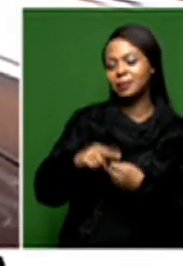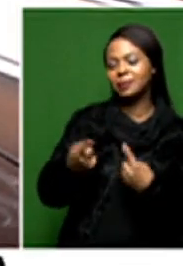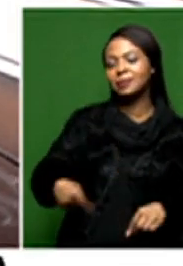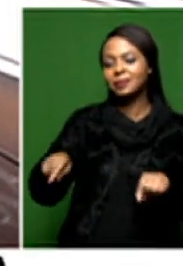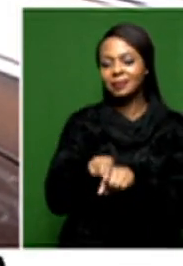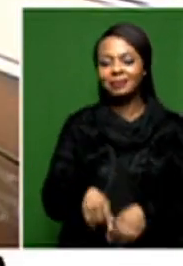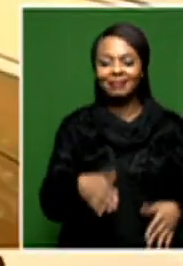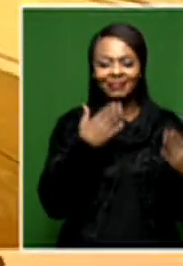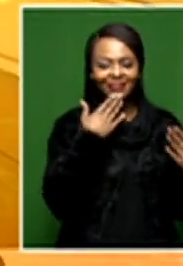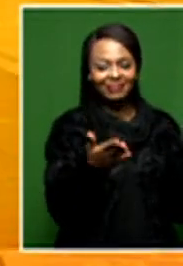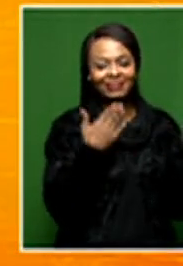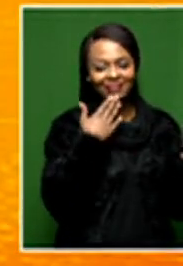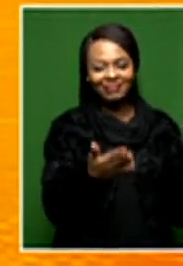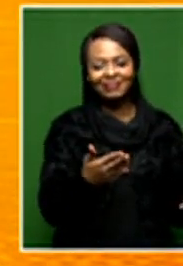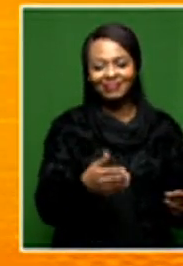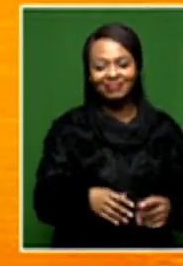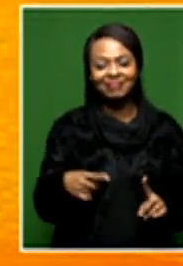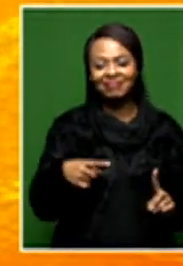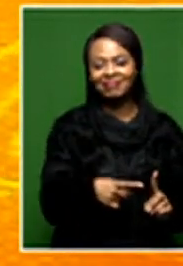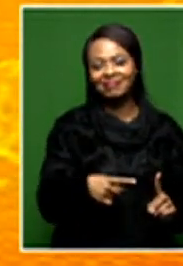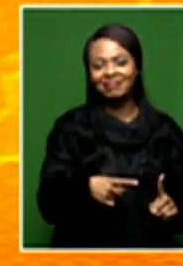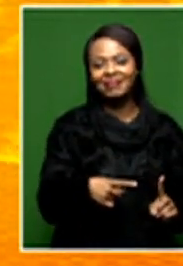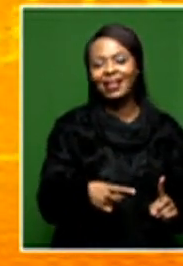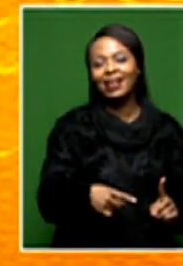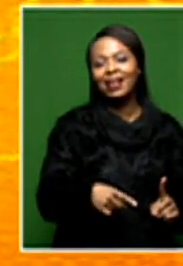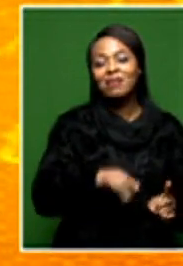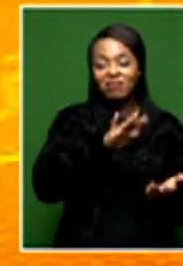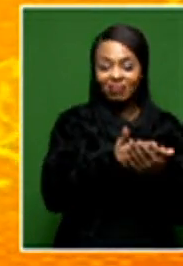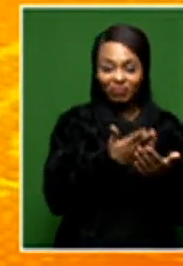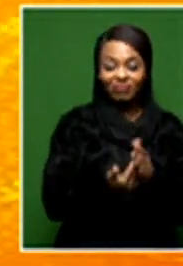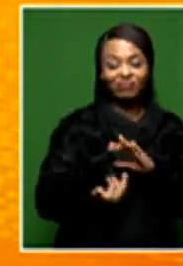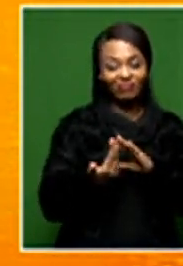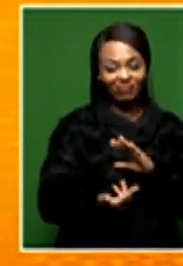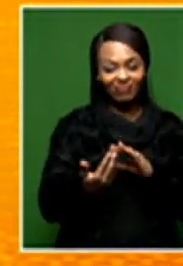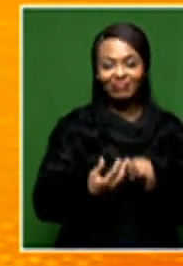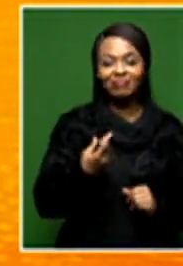you. All right. That was braai enthusiast Jan